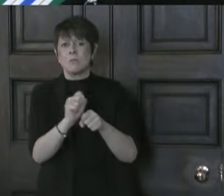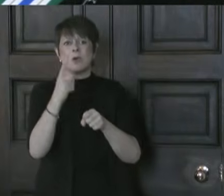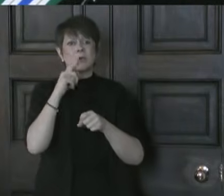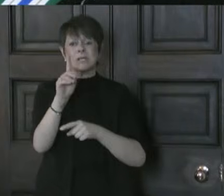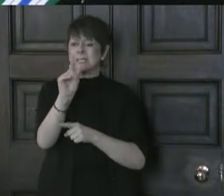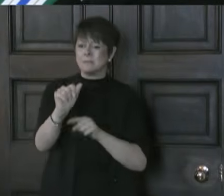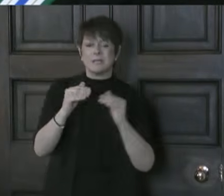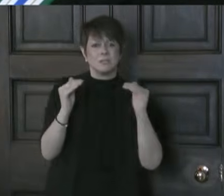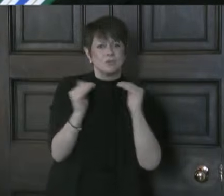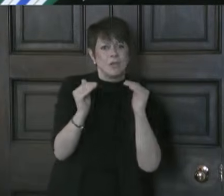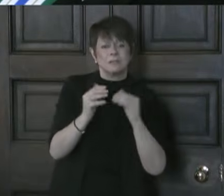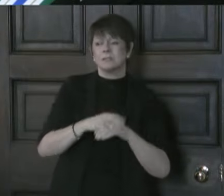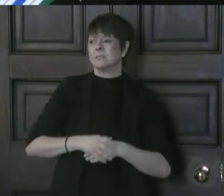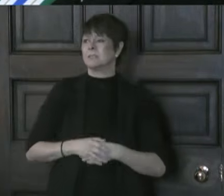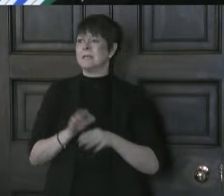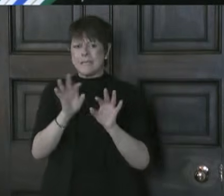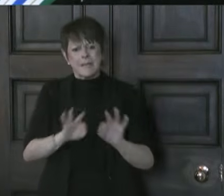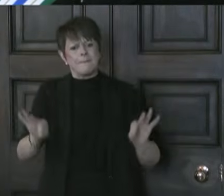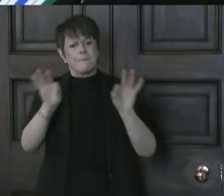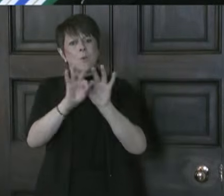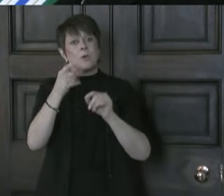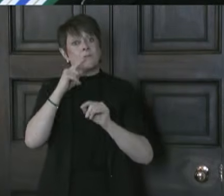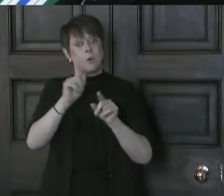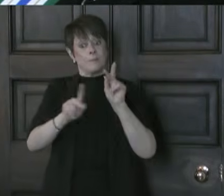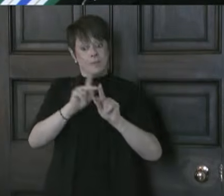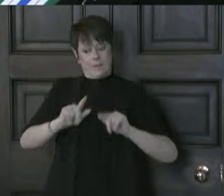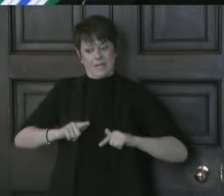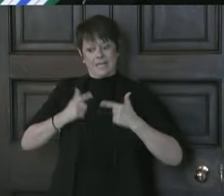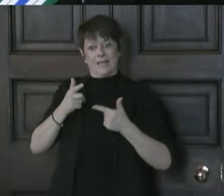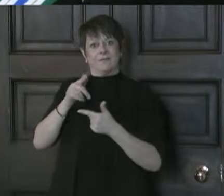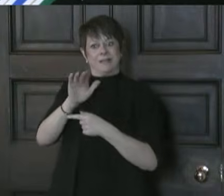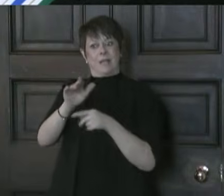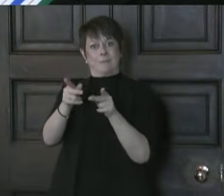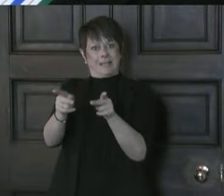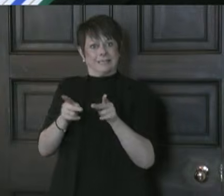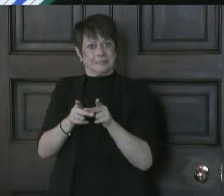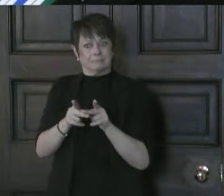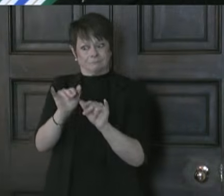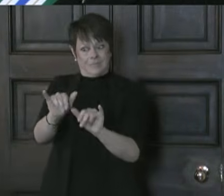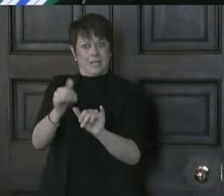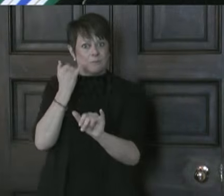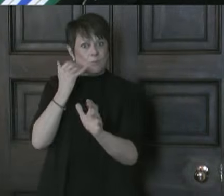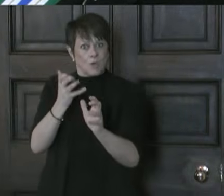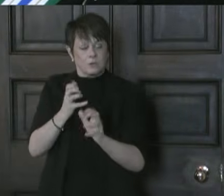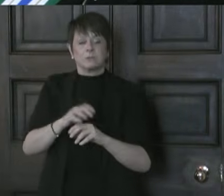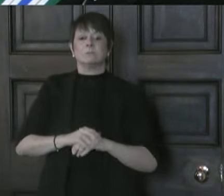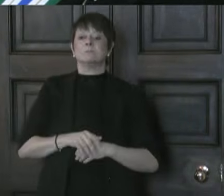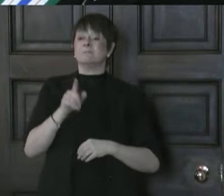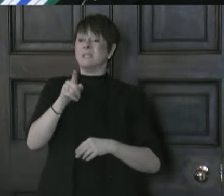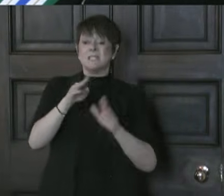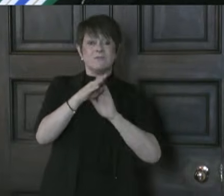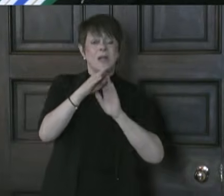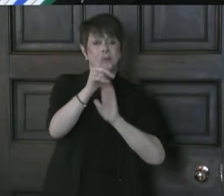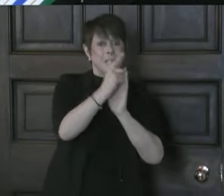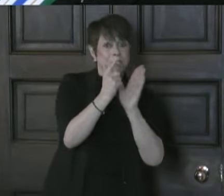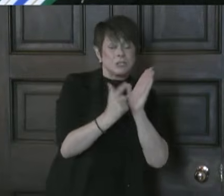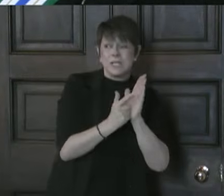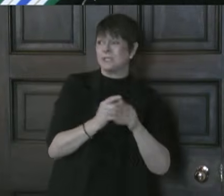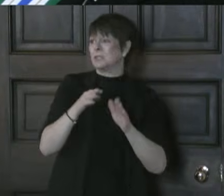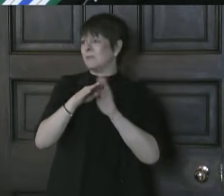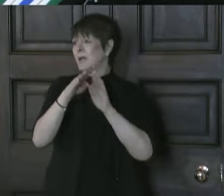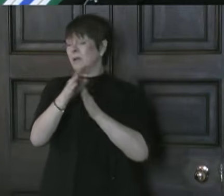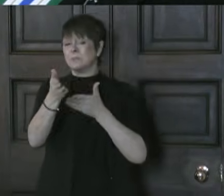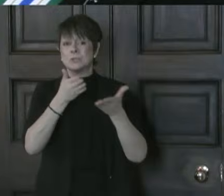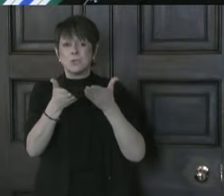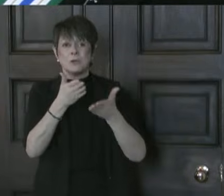the importance of placing lived experience at the center of policy development, legislation, and services